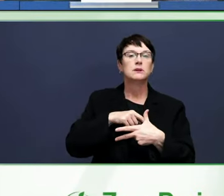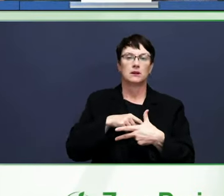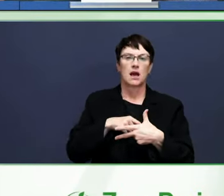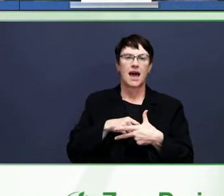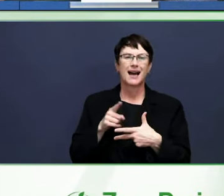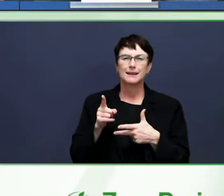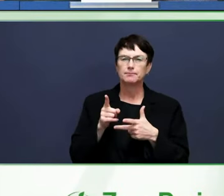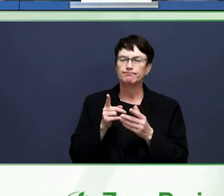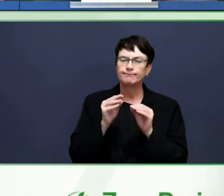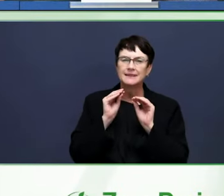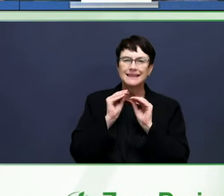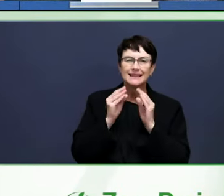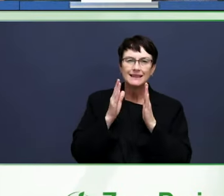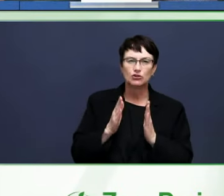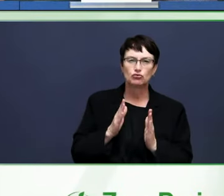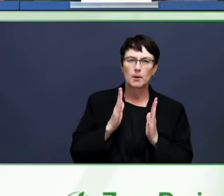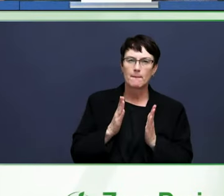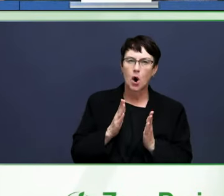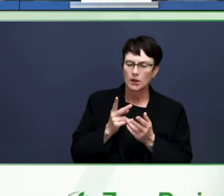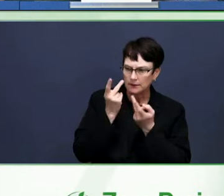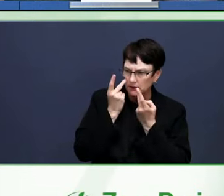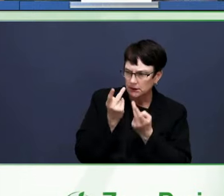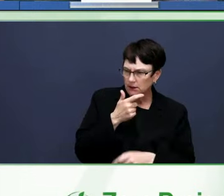of barriers does the student